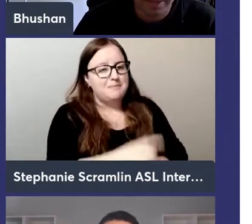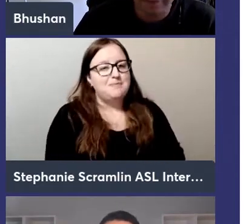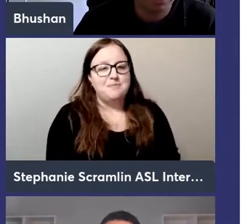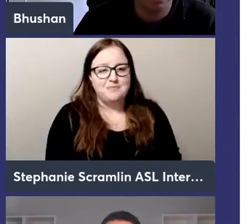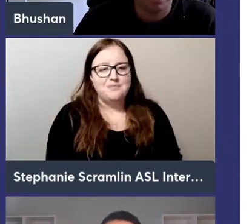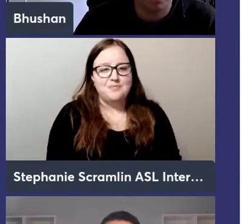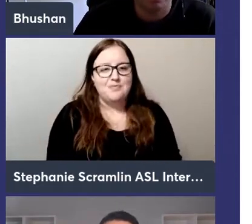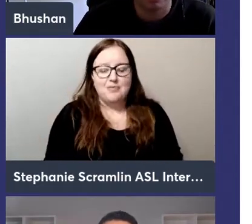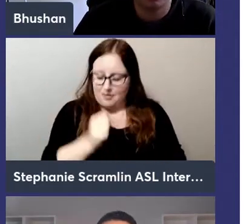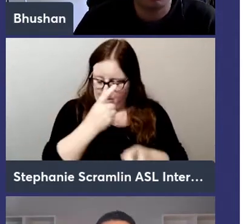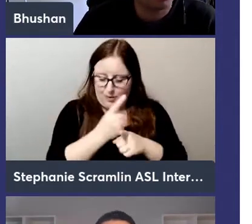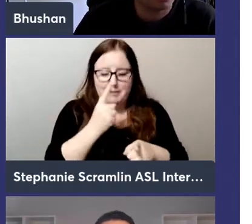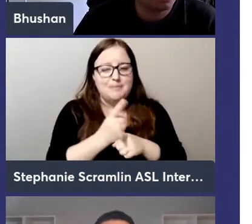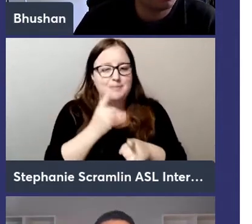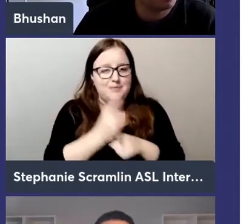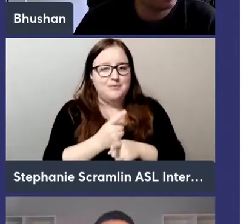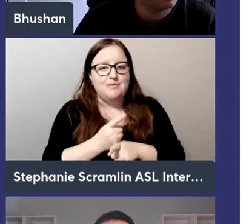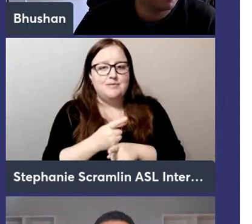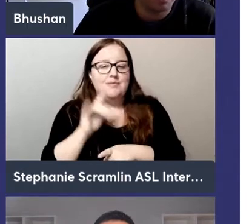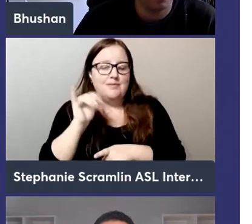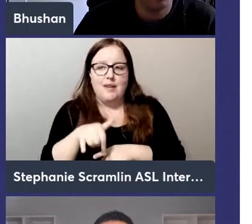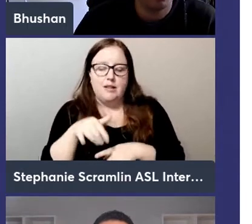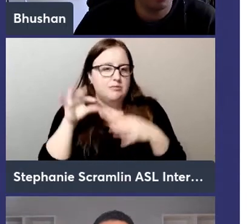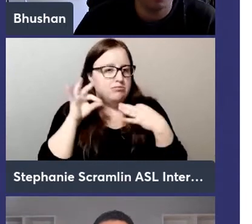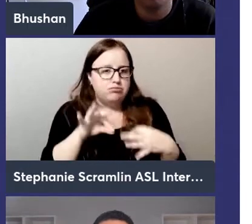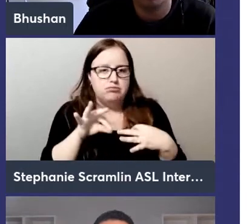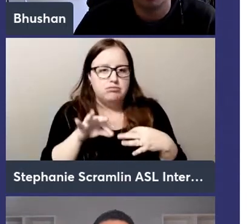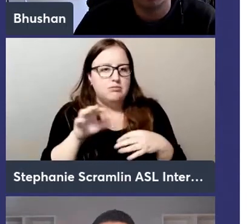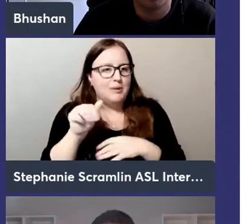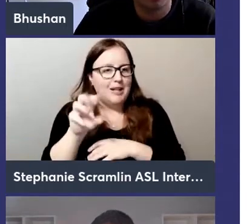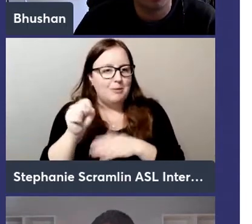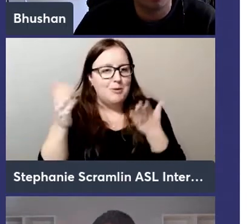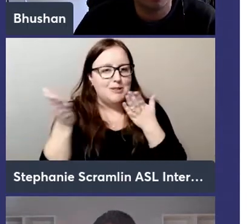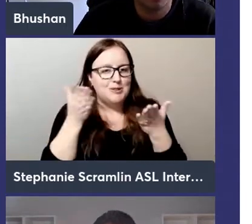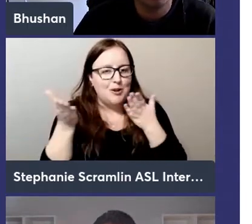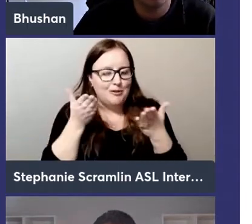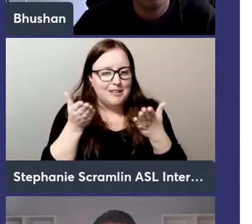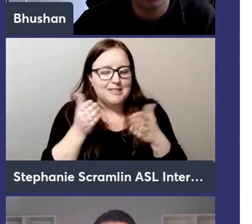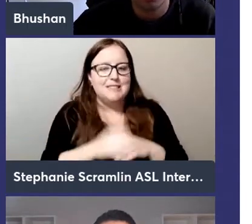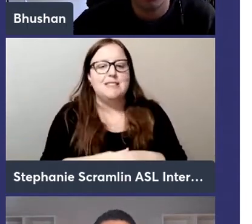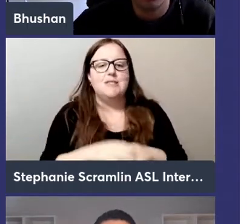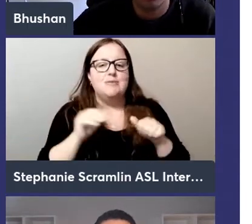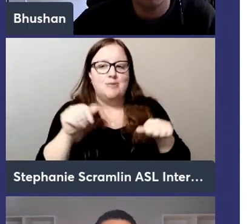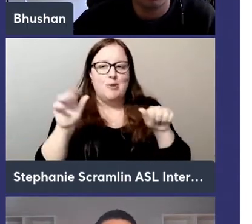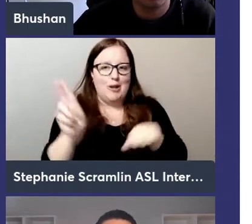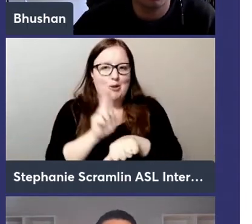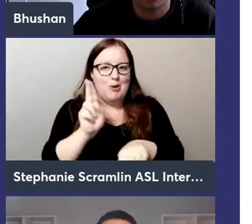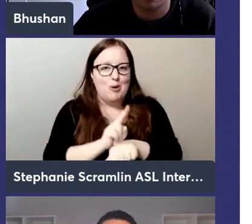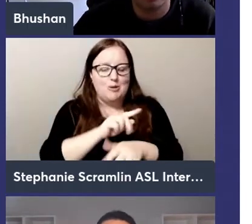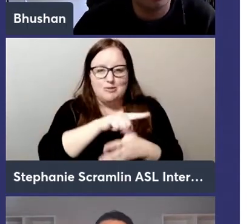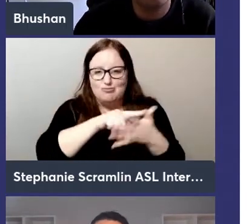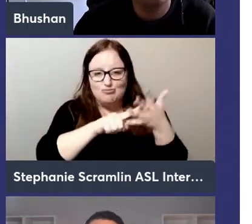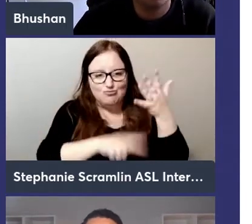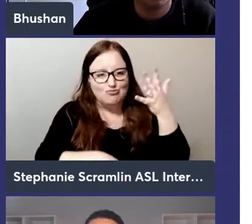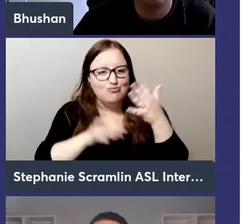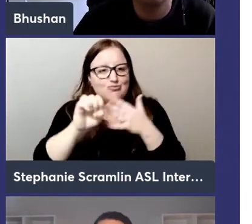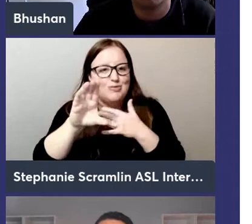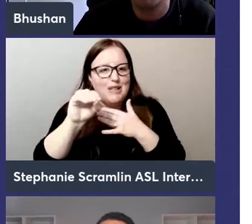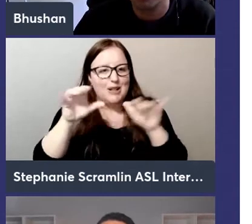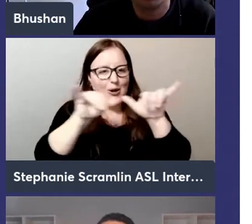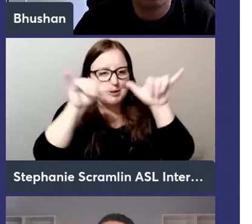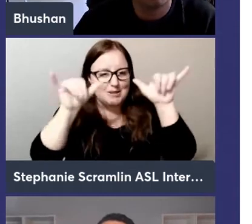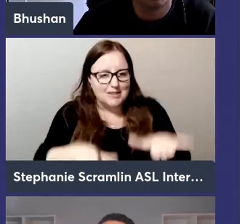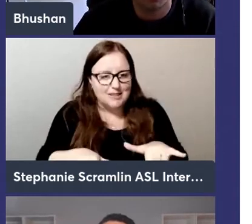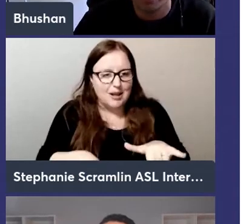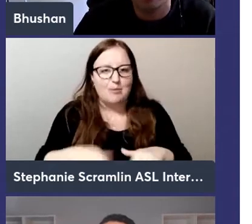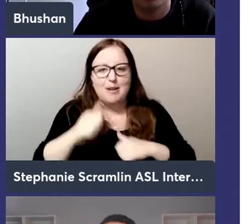Yeah, absolutely. Yeah, that's the beauty of being an AWS service, that you get to use all the great ecosystem,